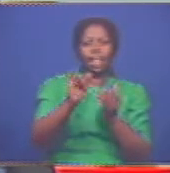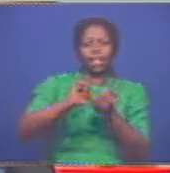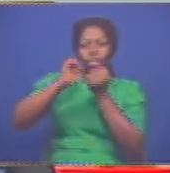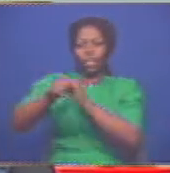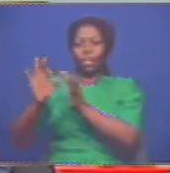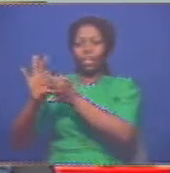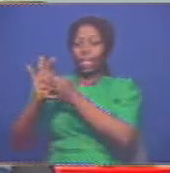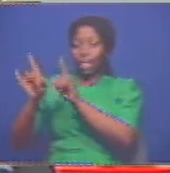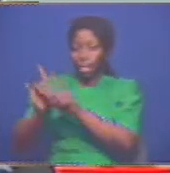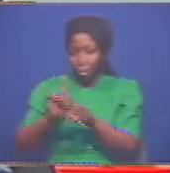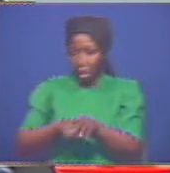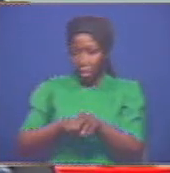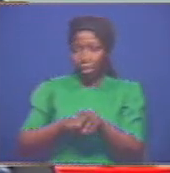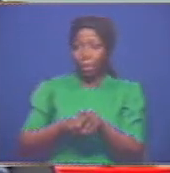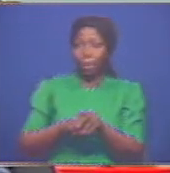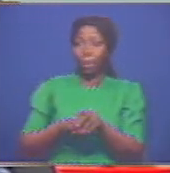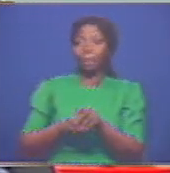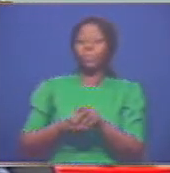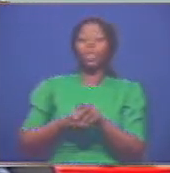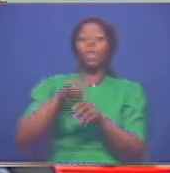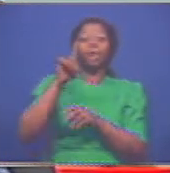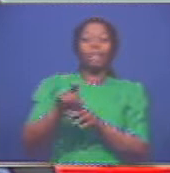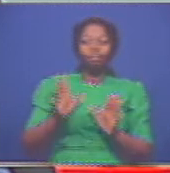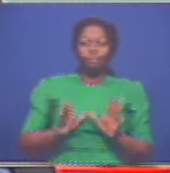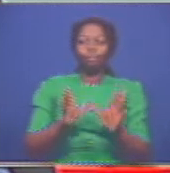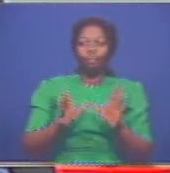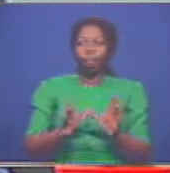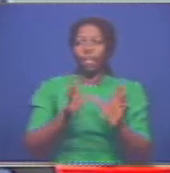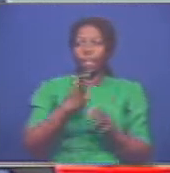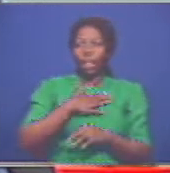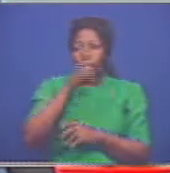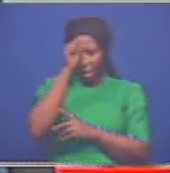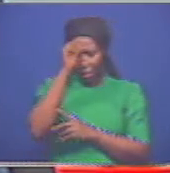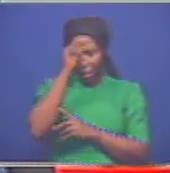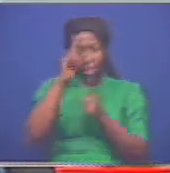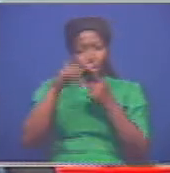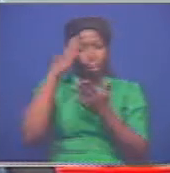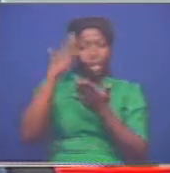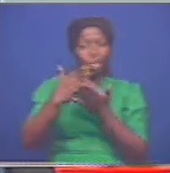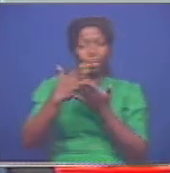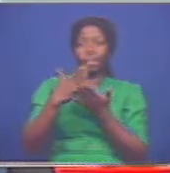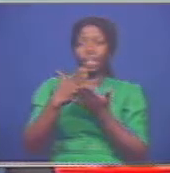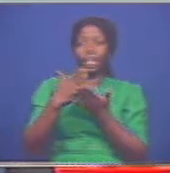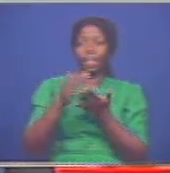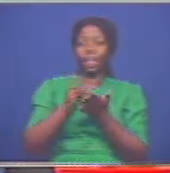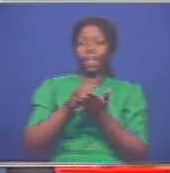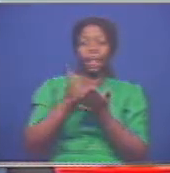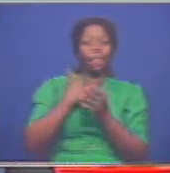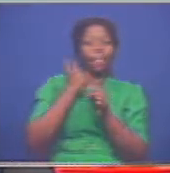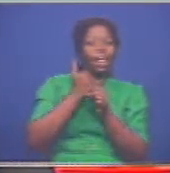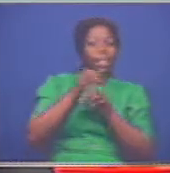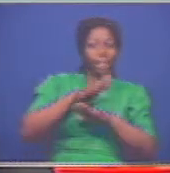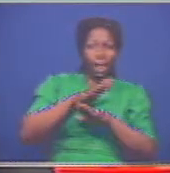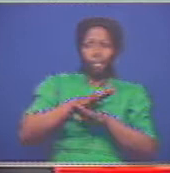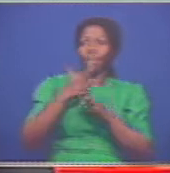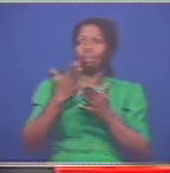time, I think we also have to push our government. I believe there is a lot of, they have done enough trips. Everyone